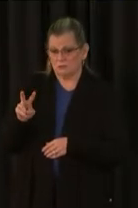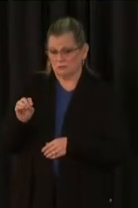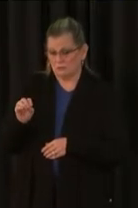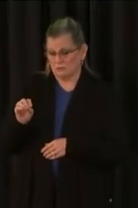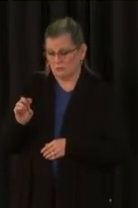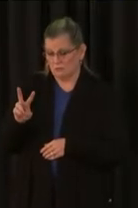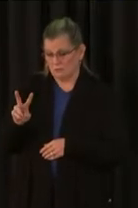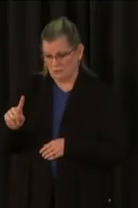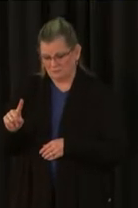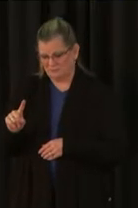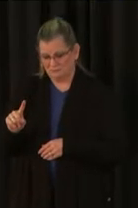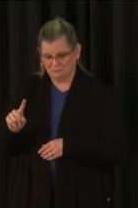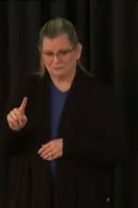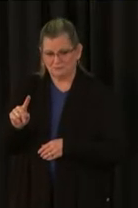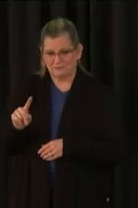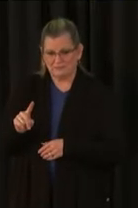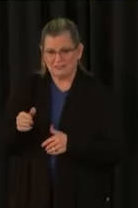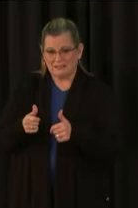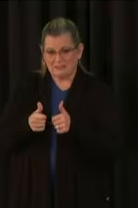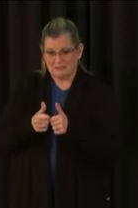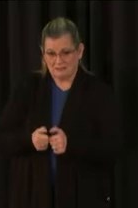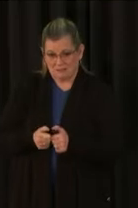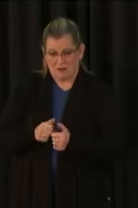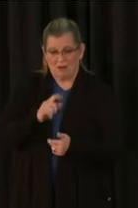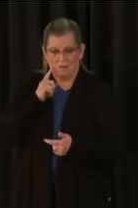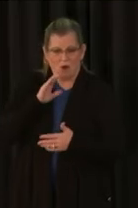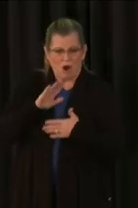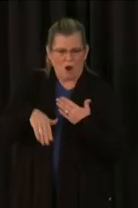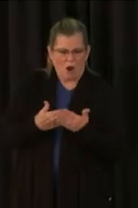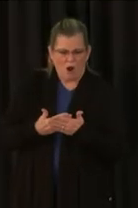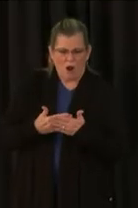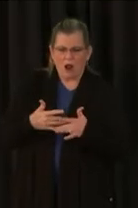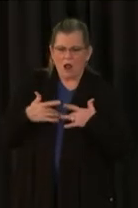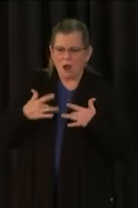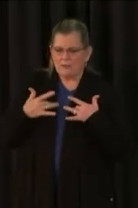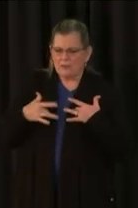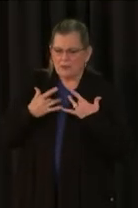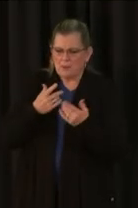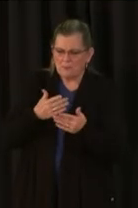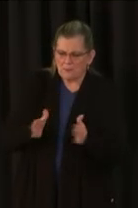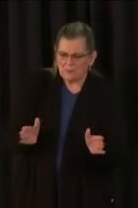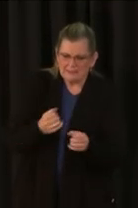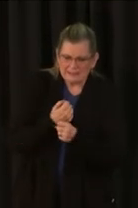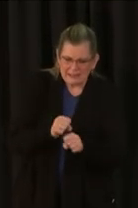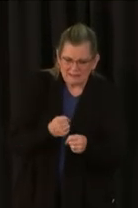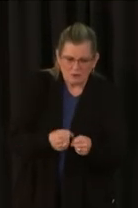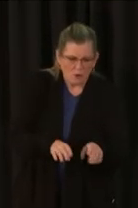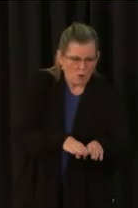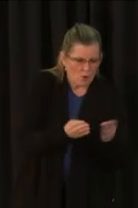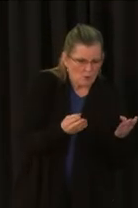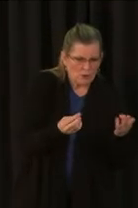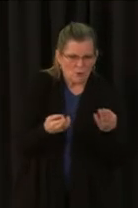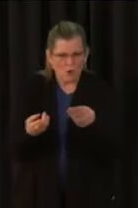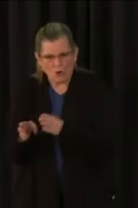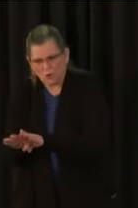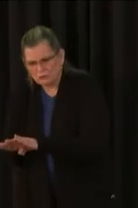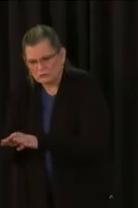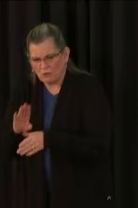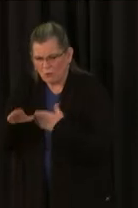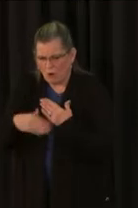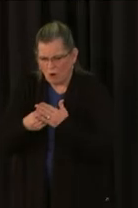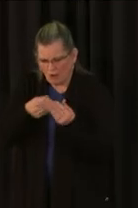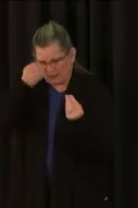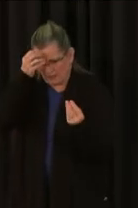888-777 for all of your updates on public safety, street closures, and any other information